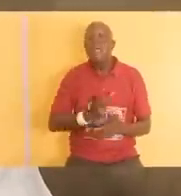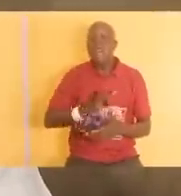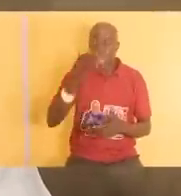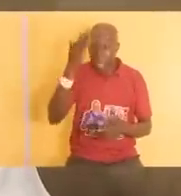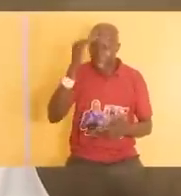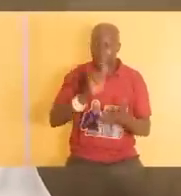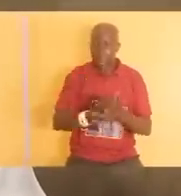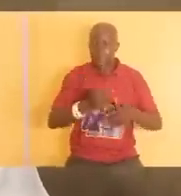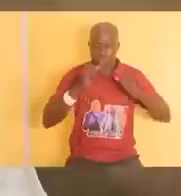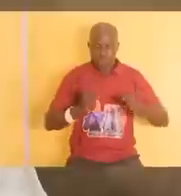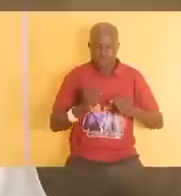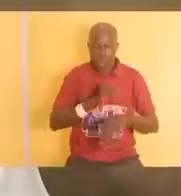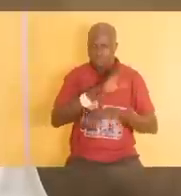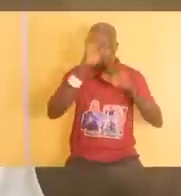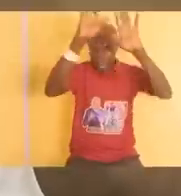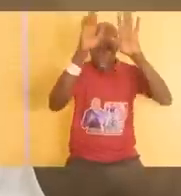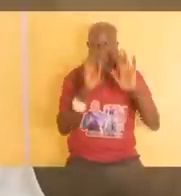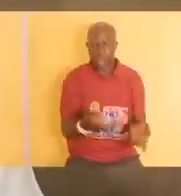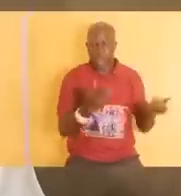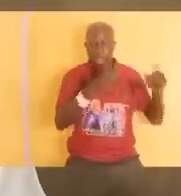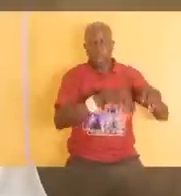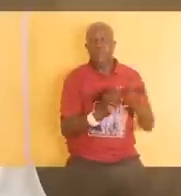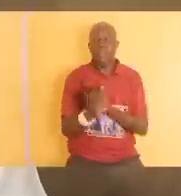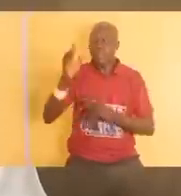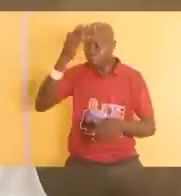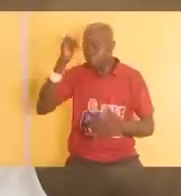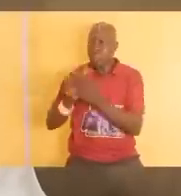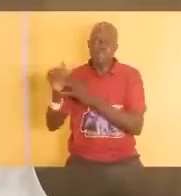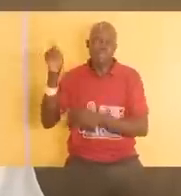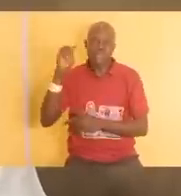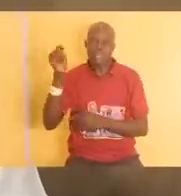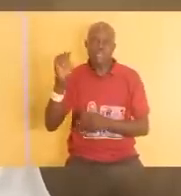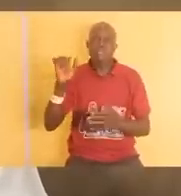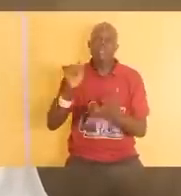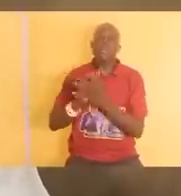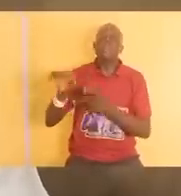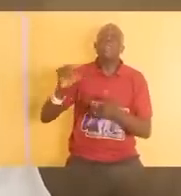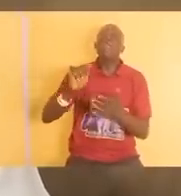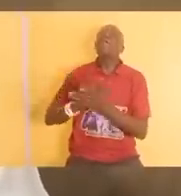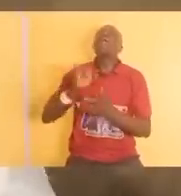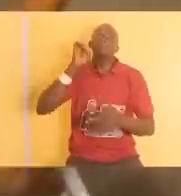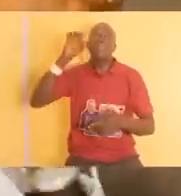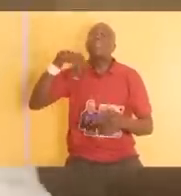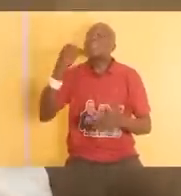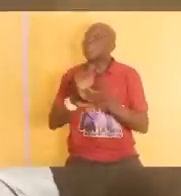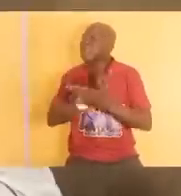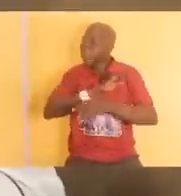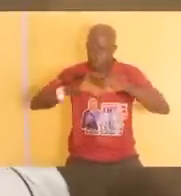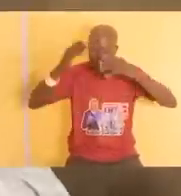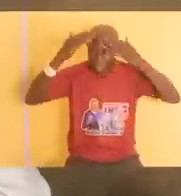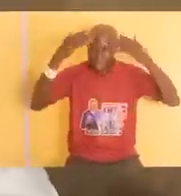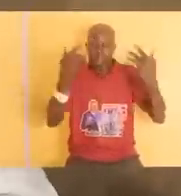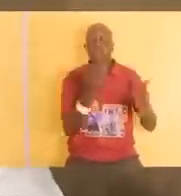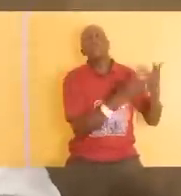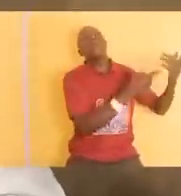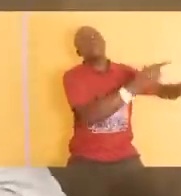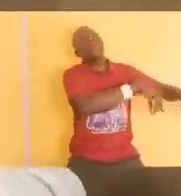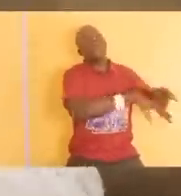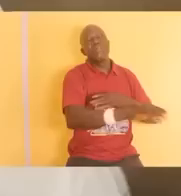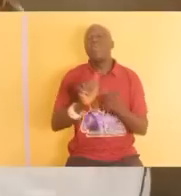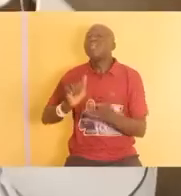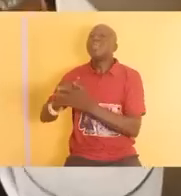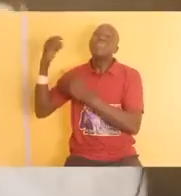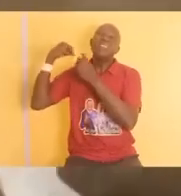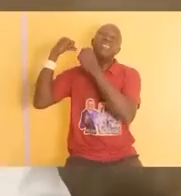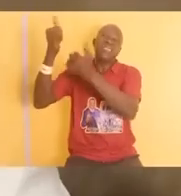Is a baron selling. It is a miraculous thing. What did they knew? It's a source of theory. Only Koyo Cruce. Understand it. Only that